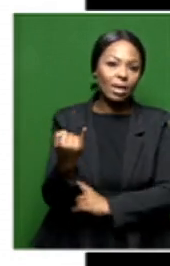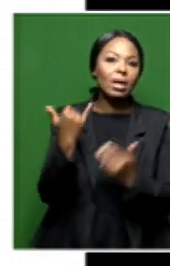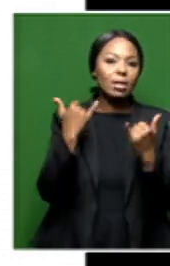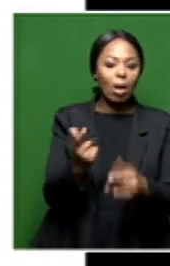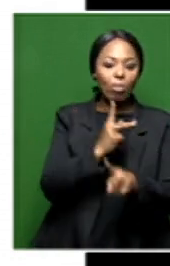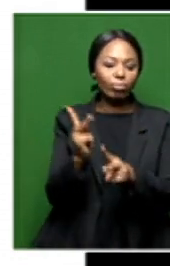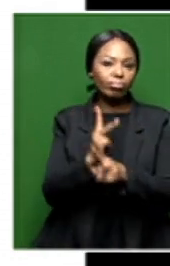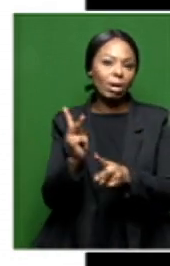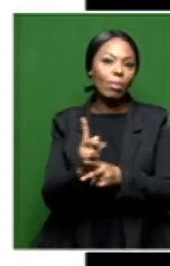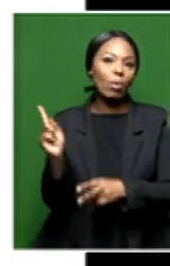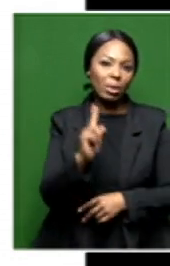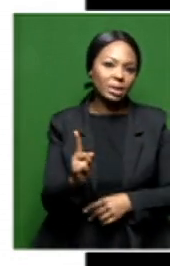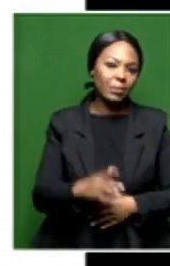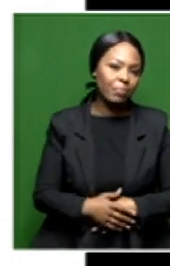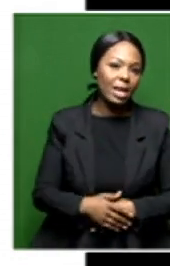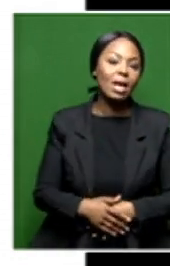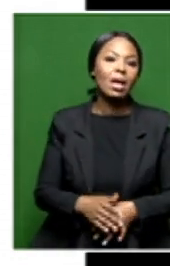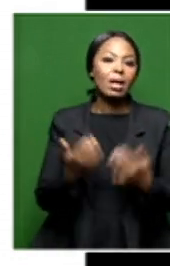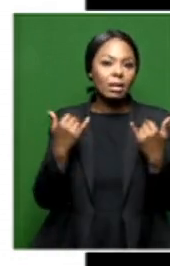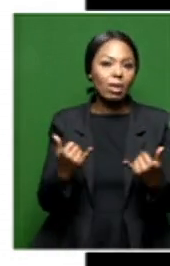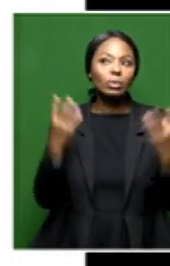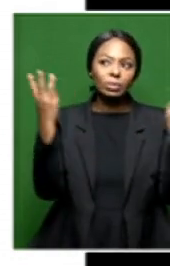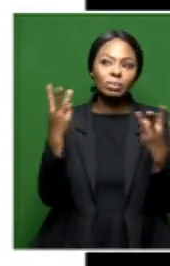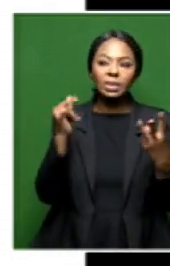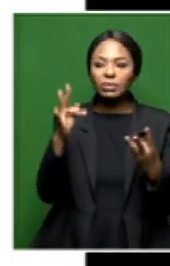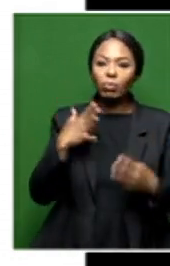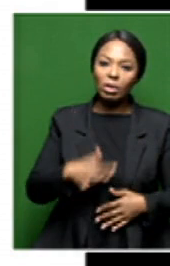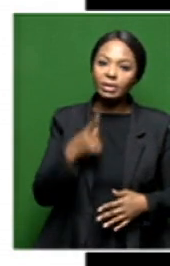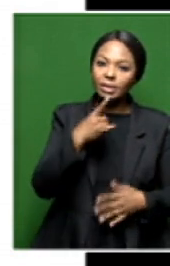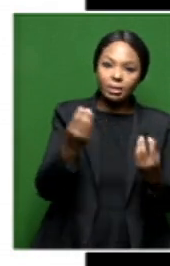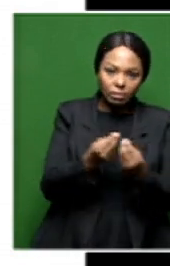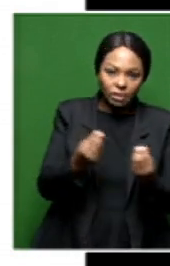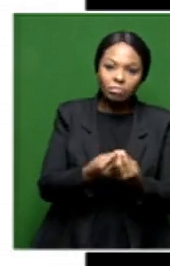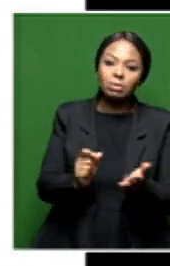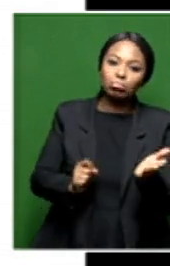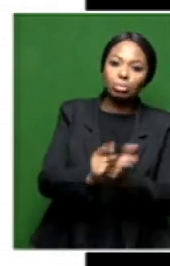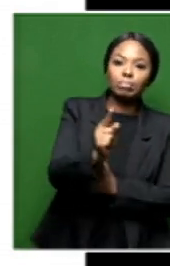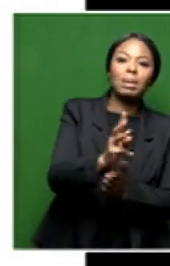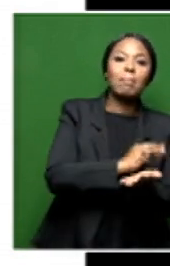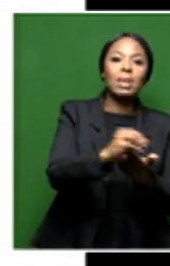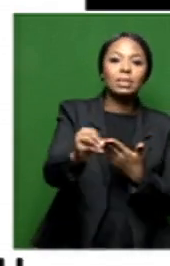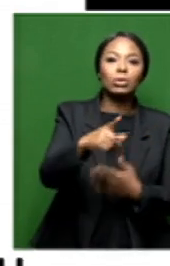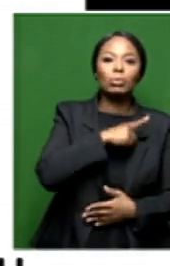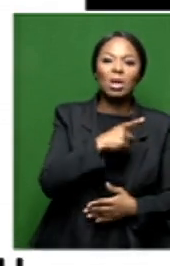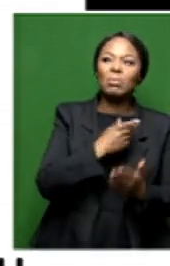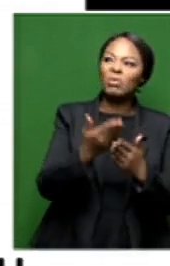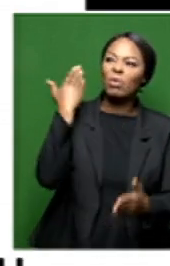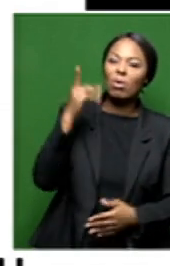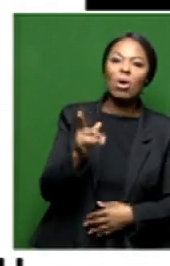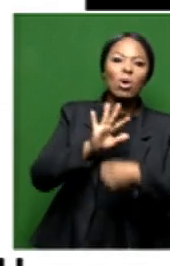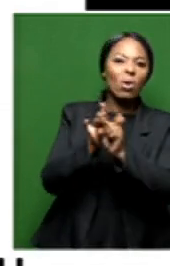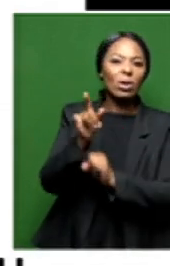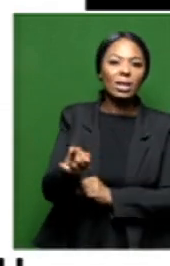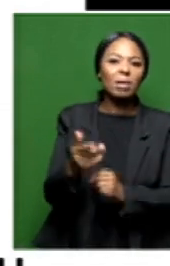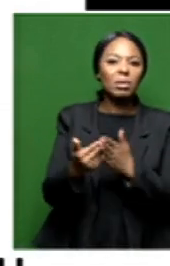a system through the city platforms where people can send messages. You know, because of COVID, before we would sign what we call